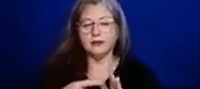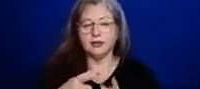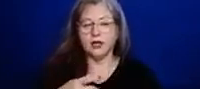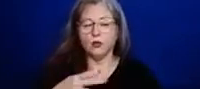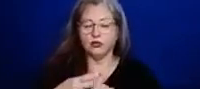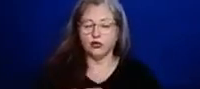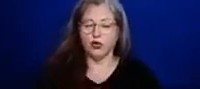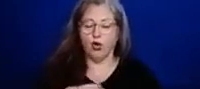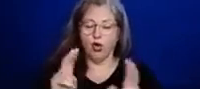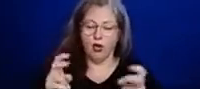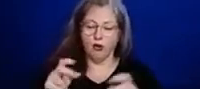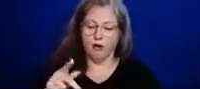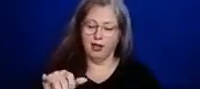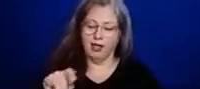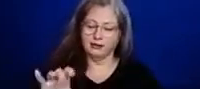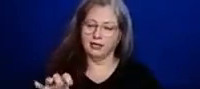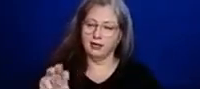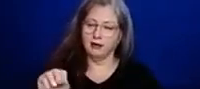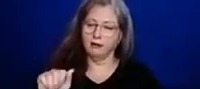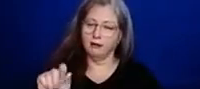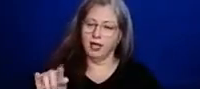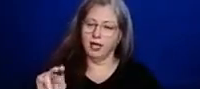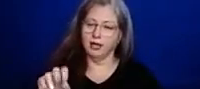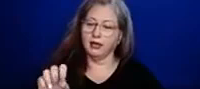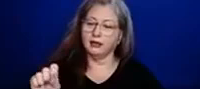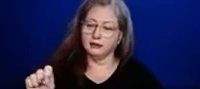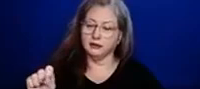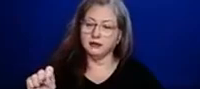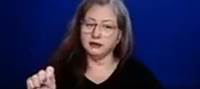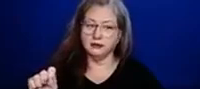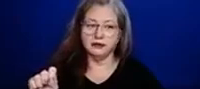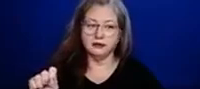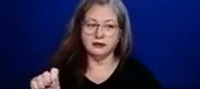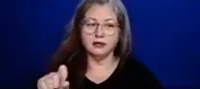was called Plastic Madness,